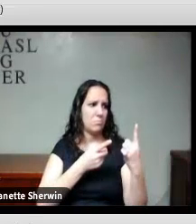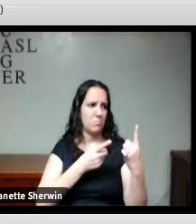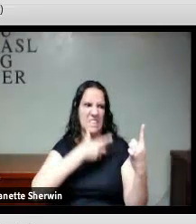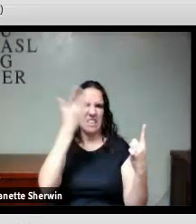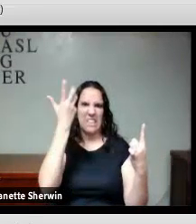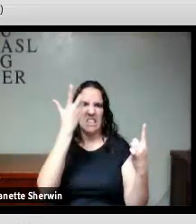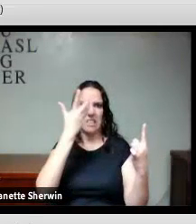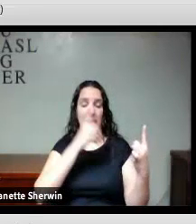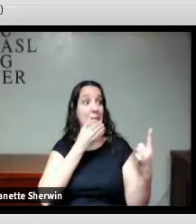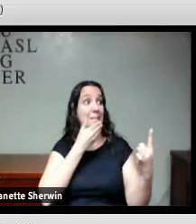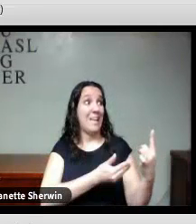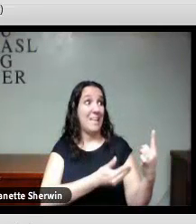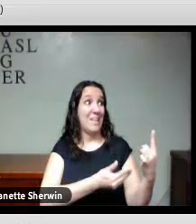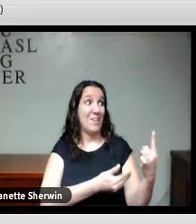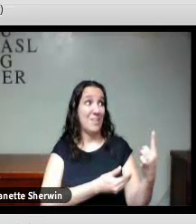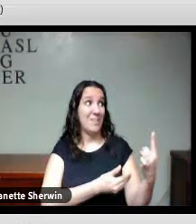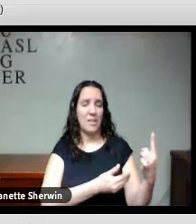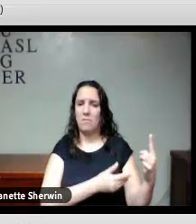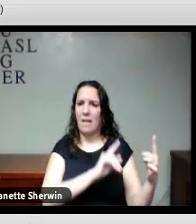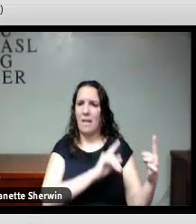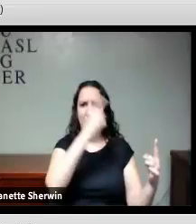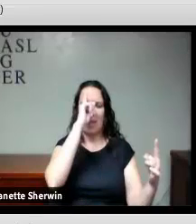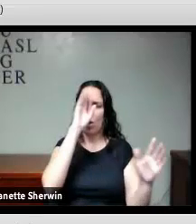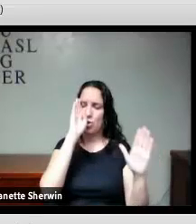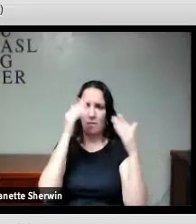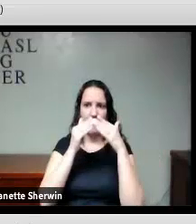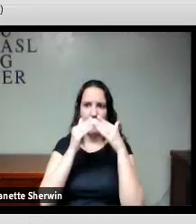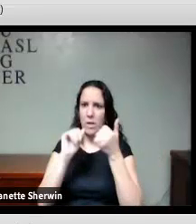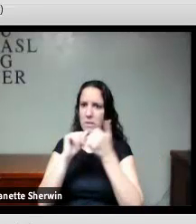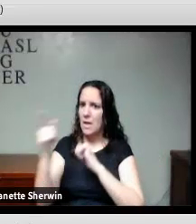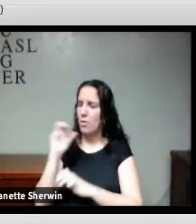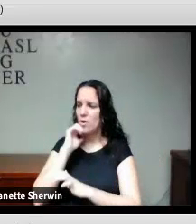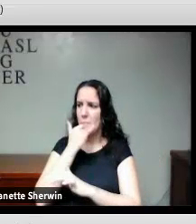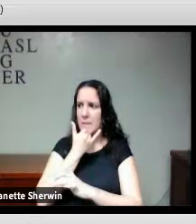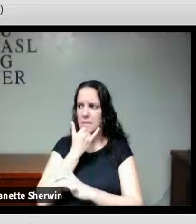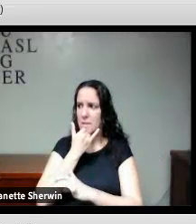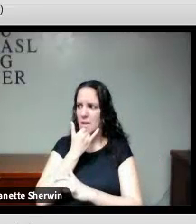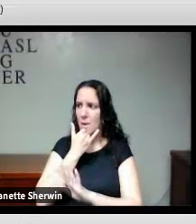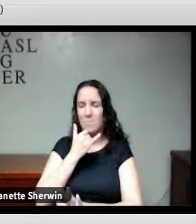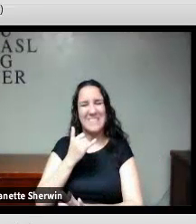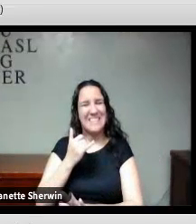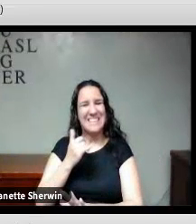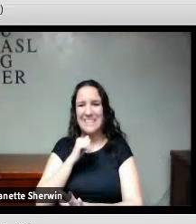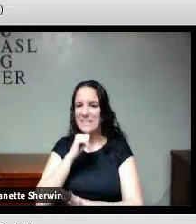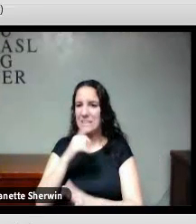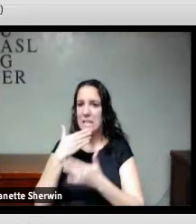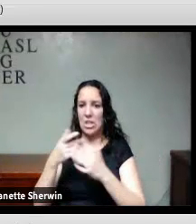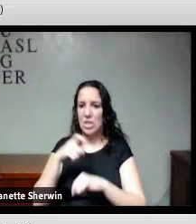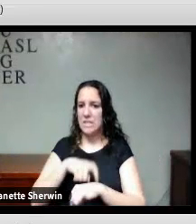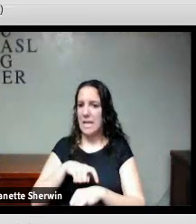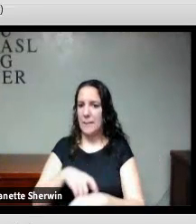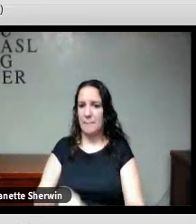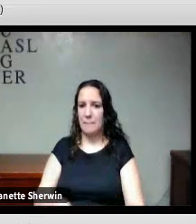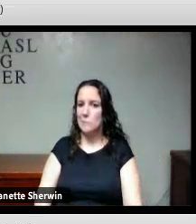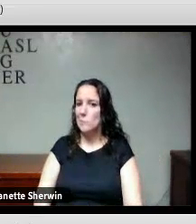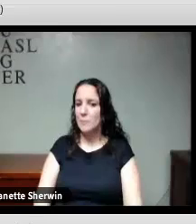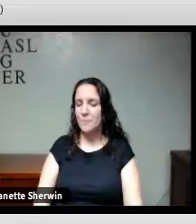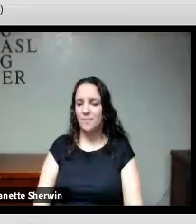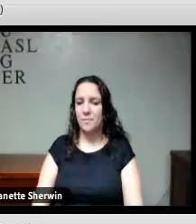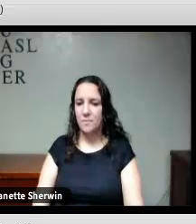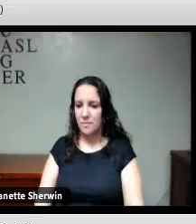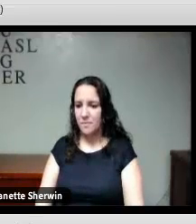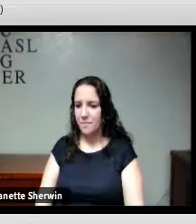irritated and their mind is totally focused on how you mess things up, that's probably not going to be the best time to say that.